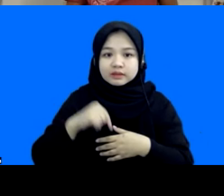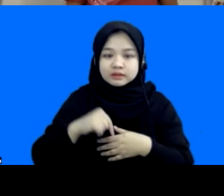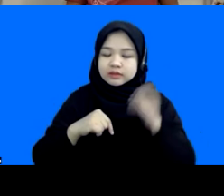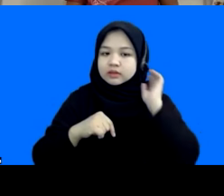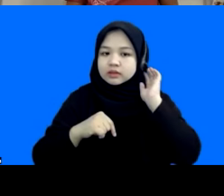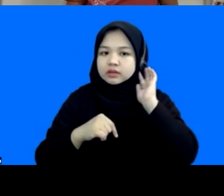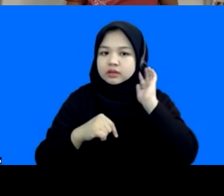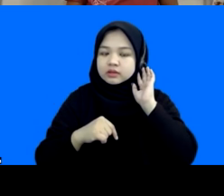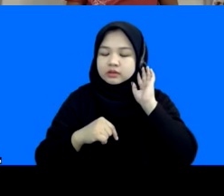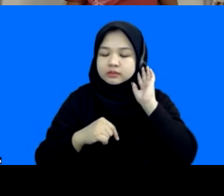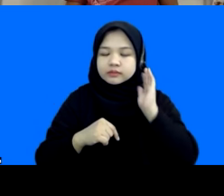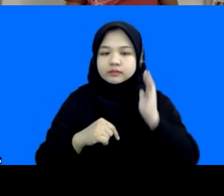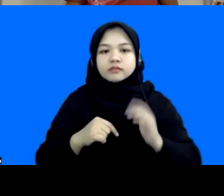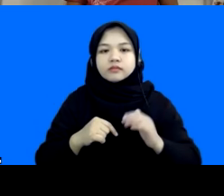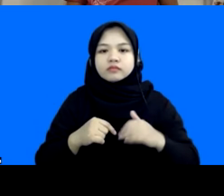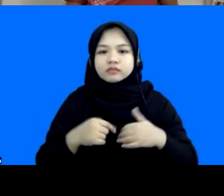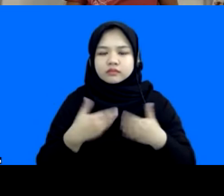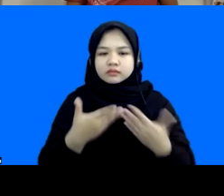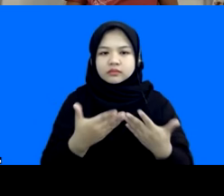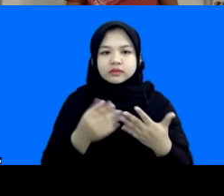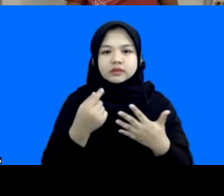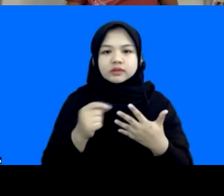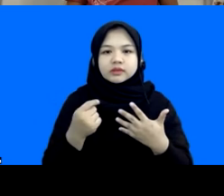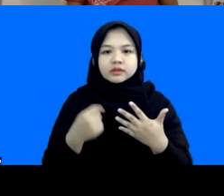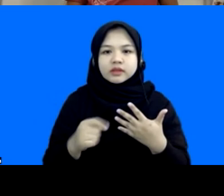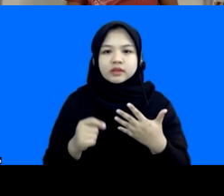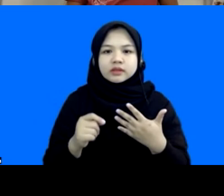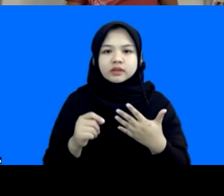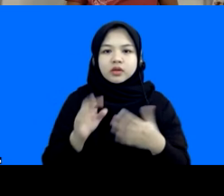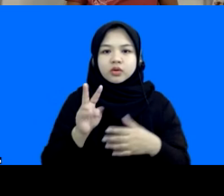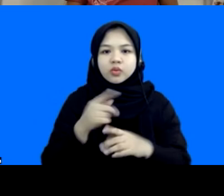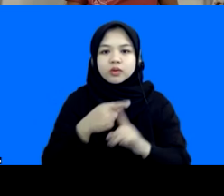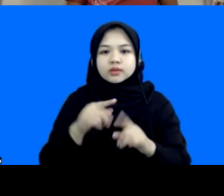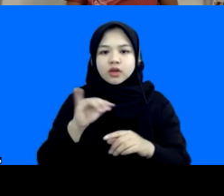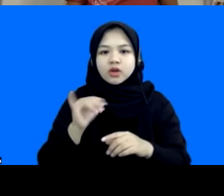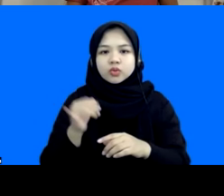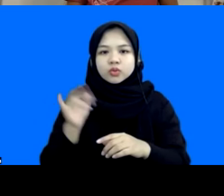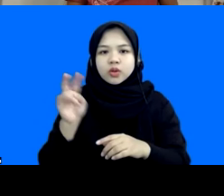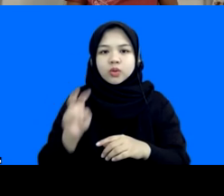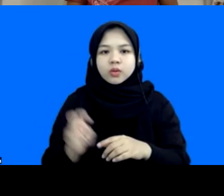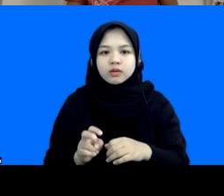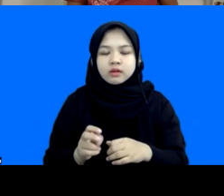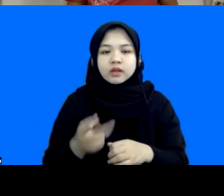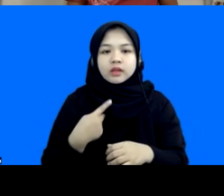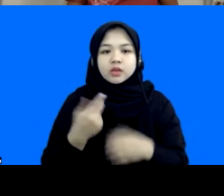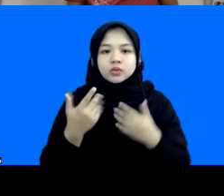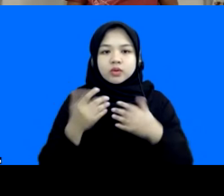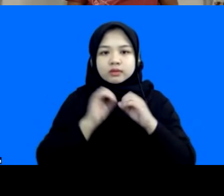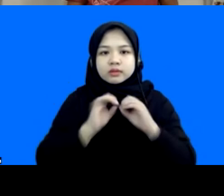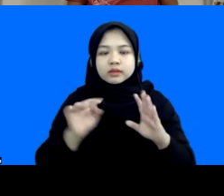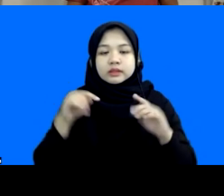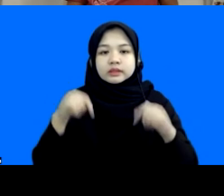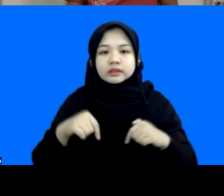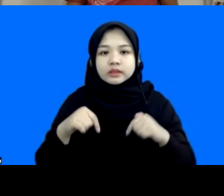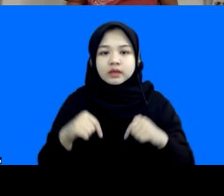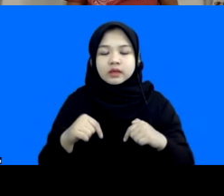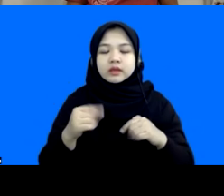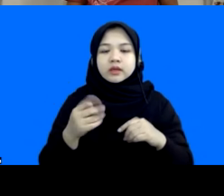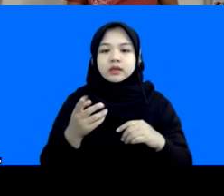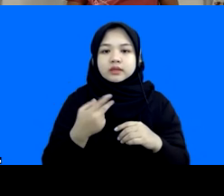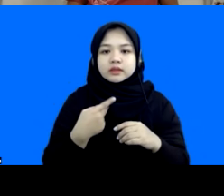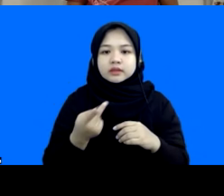value. And by sheer accident, we realized that we are now in the sustainability space